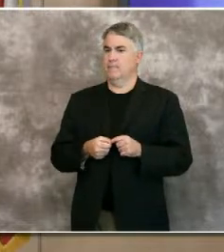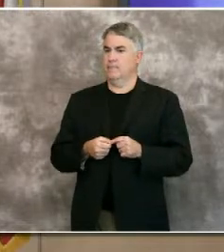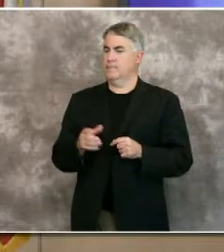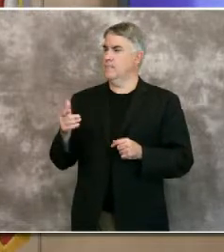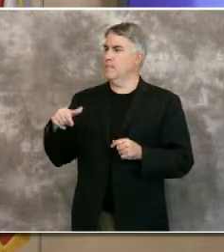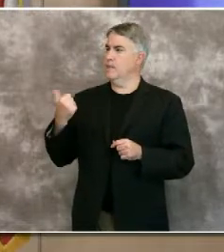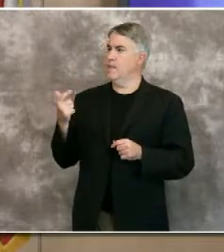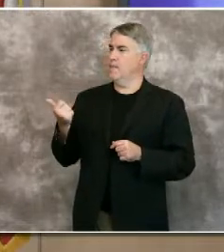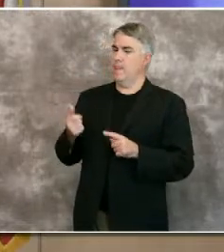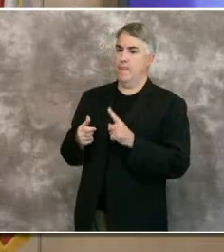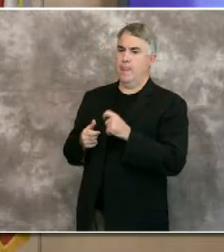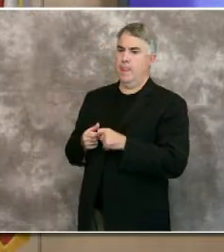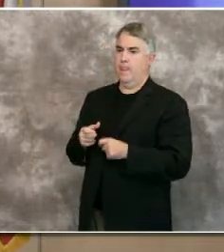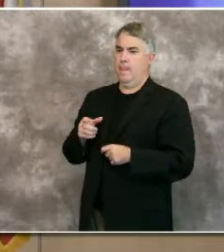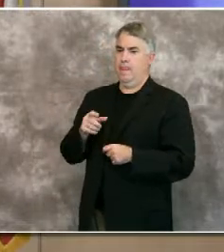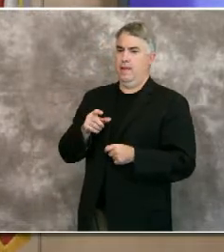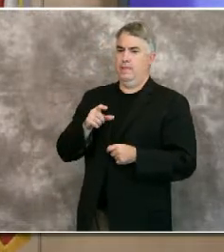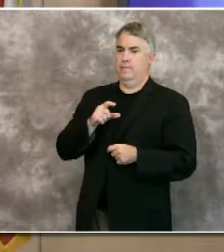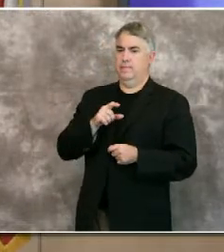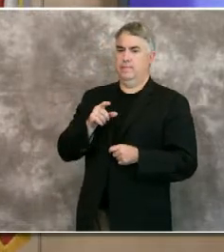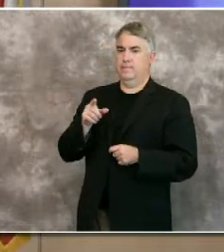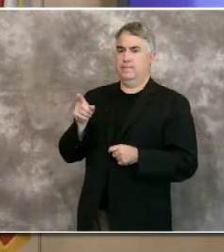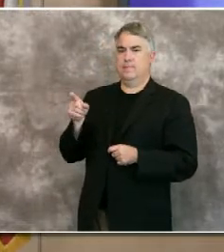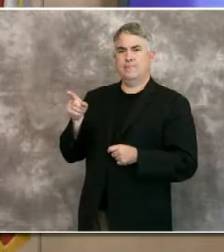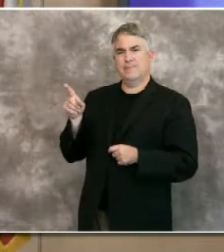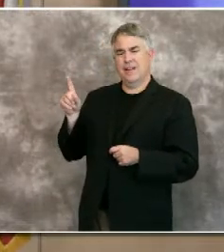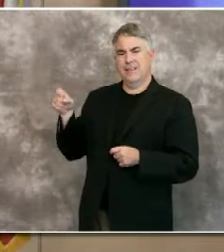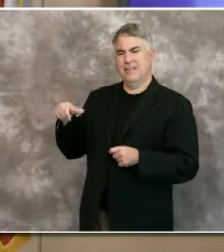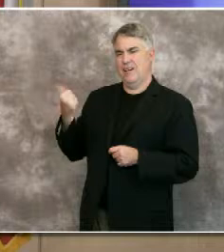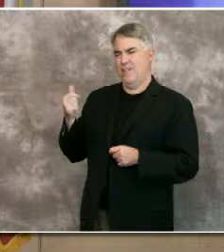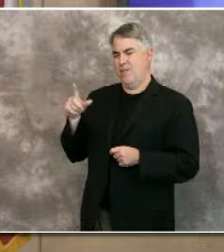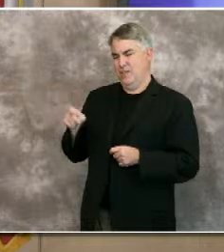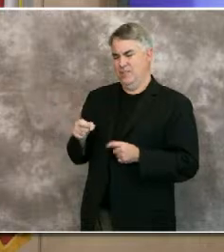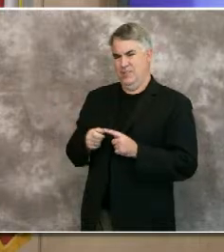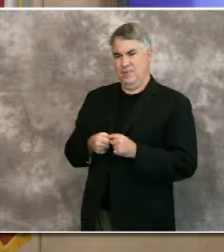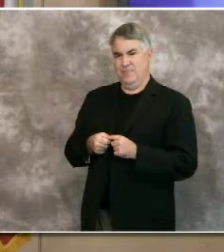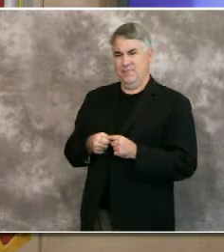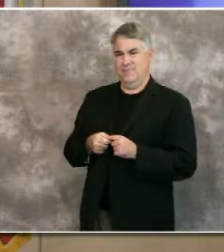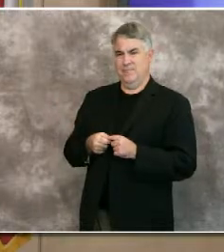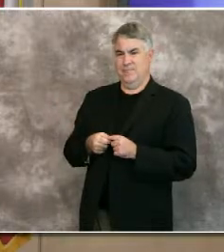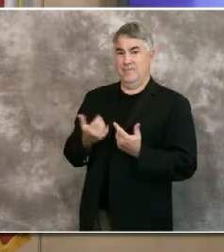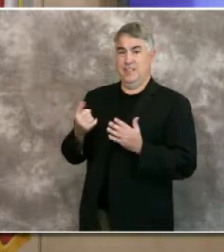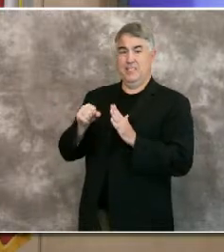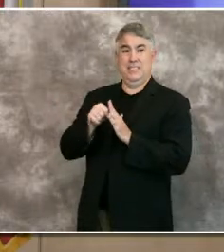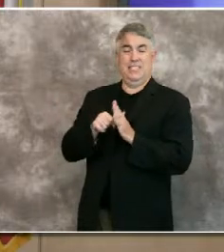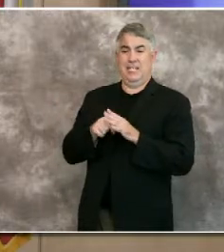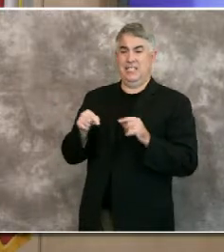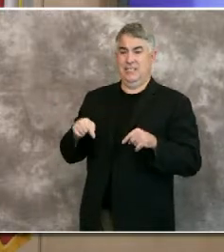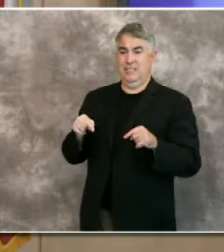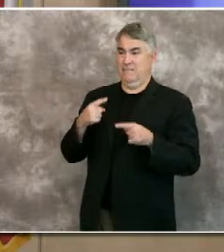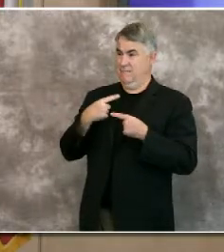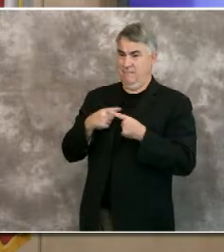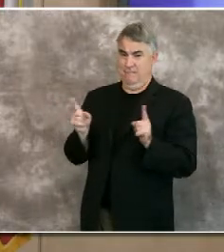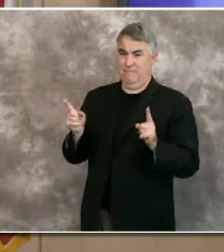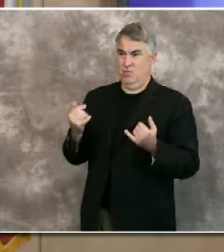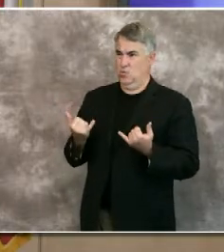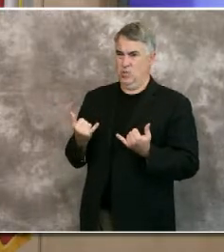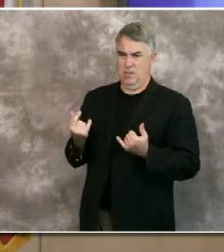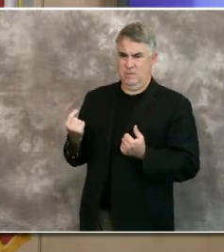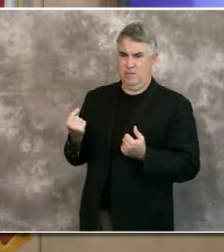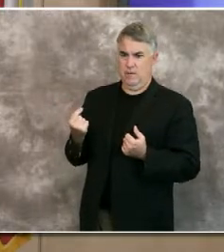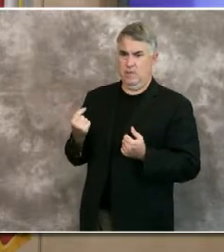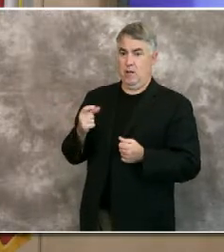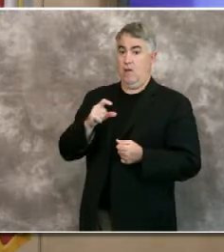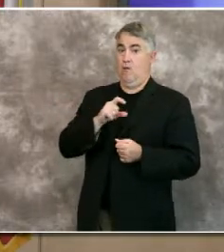relation to the law enforcement. She's just wondering if now that the state has made this announcement today, does it actually require officers